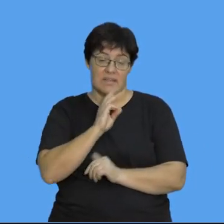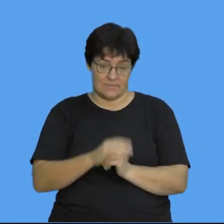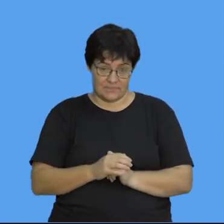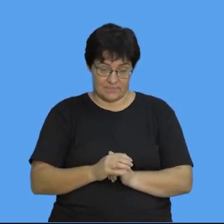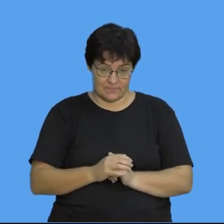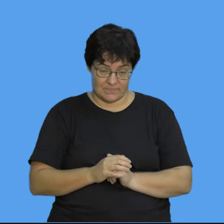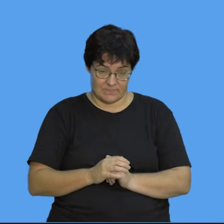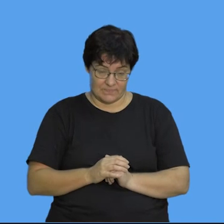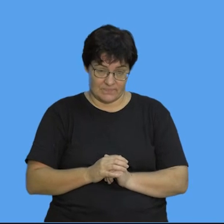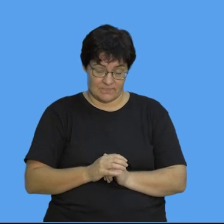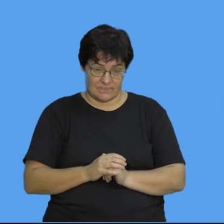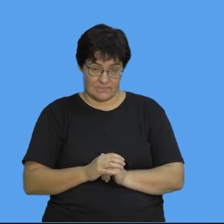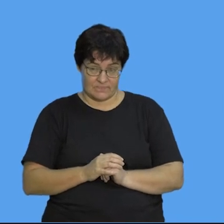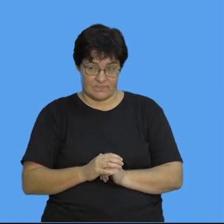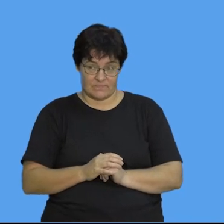water.